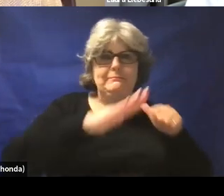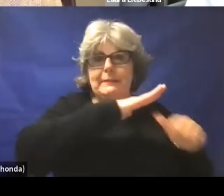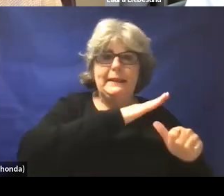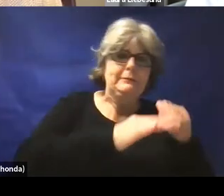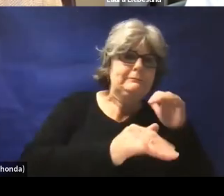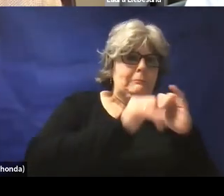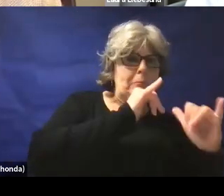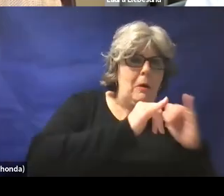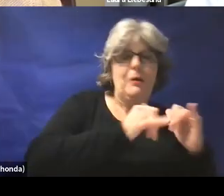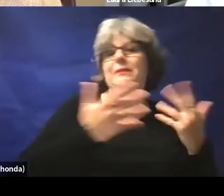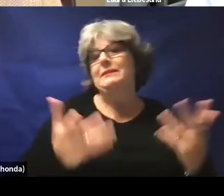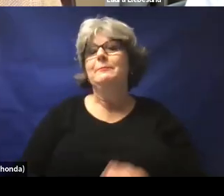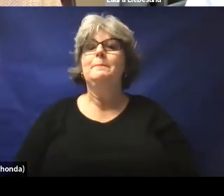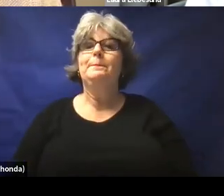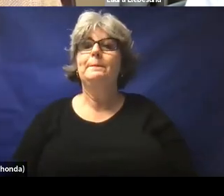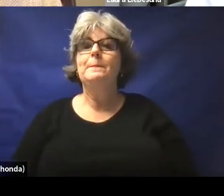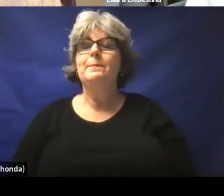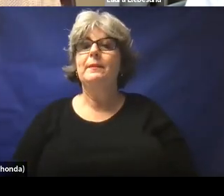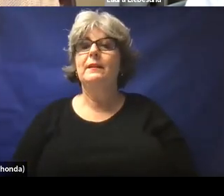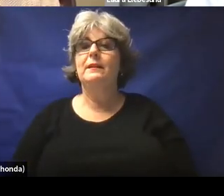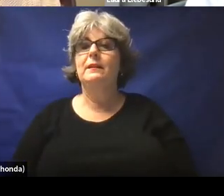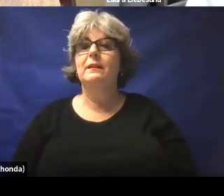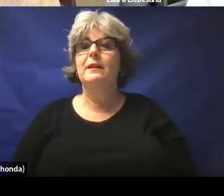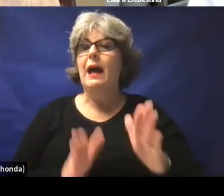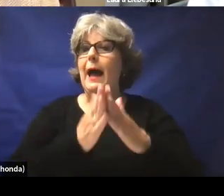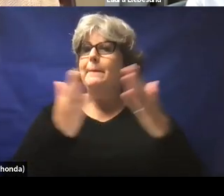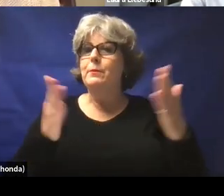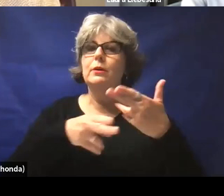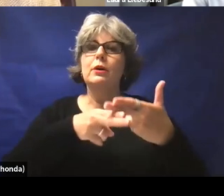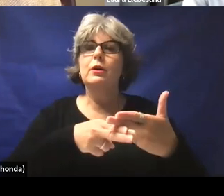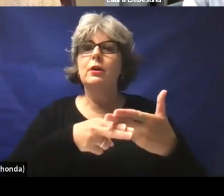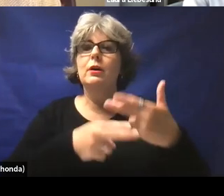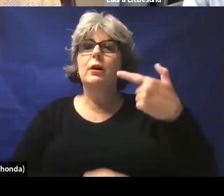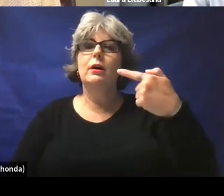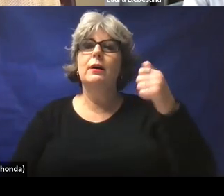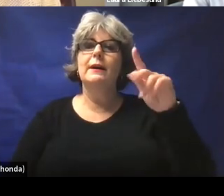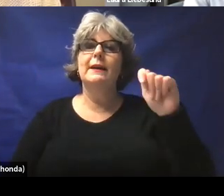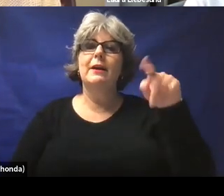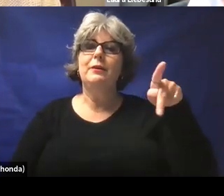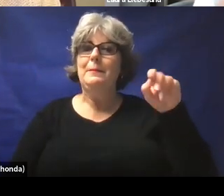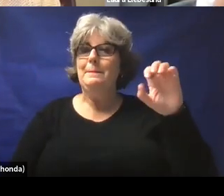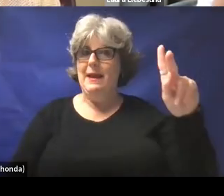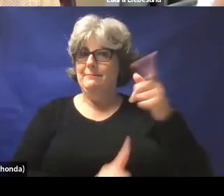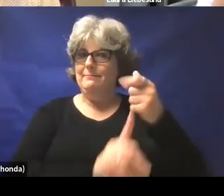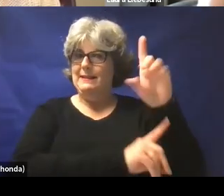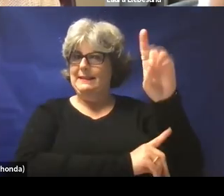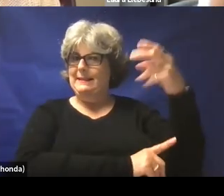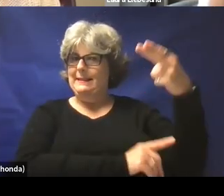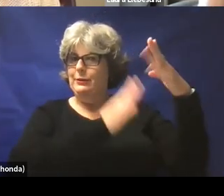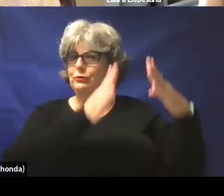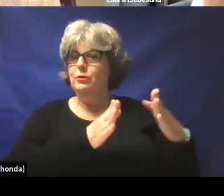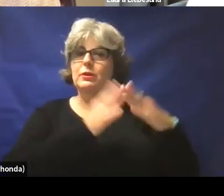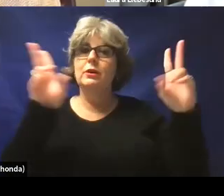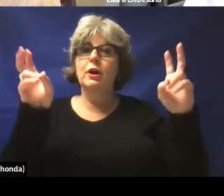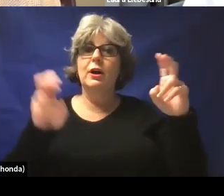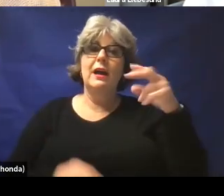DC before Prohibition. And there's a great book about that called Garrett Peck, who's a DC historian. And the book's called